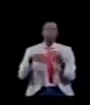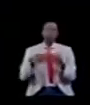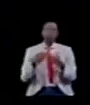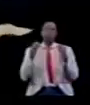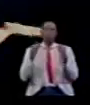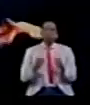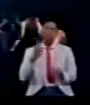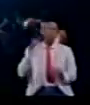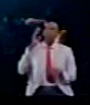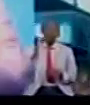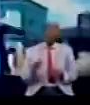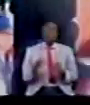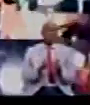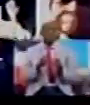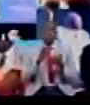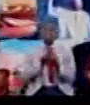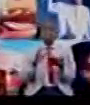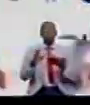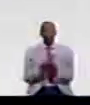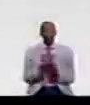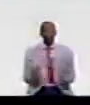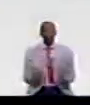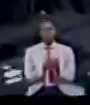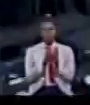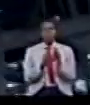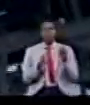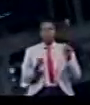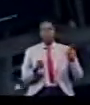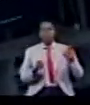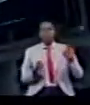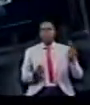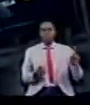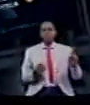another song. Night, another song. It's night. It's night, 2 o'clock. All right.